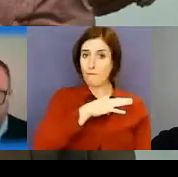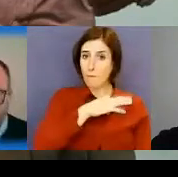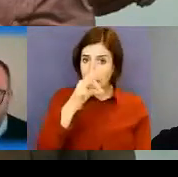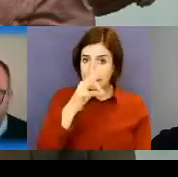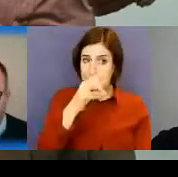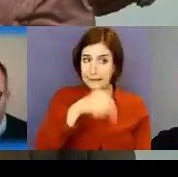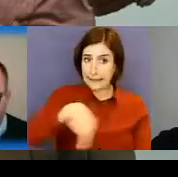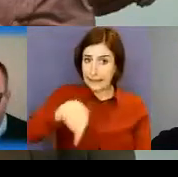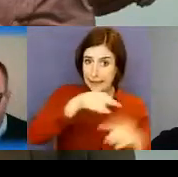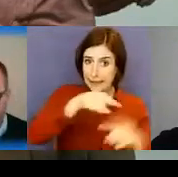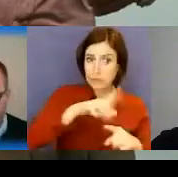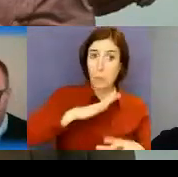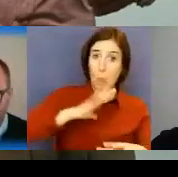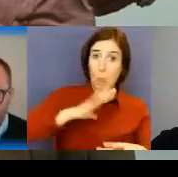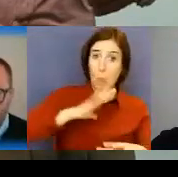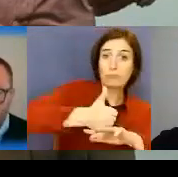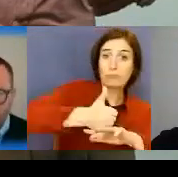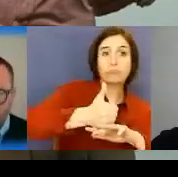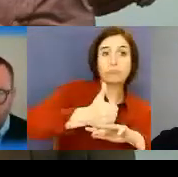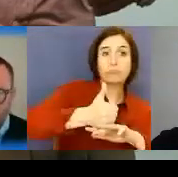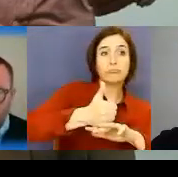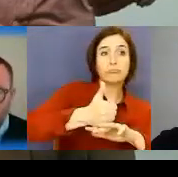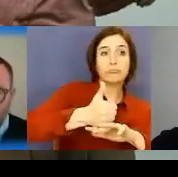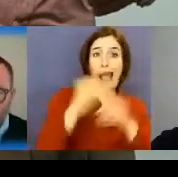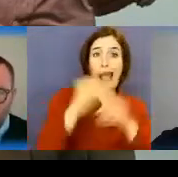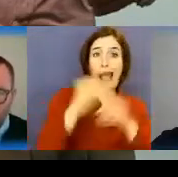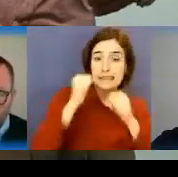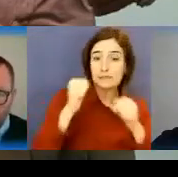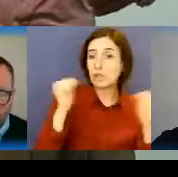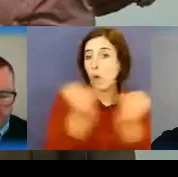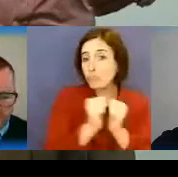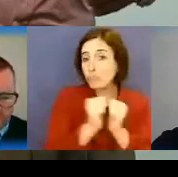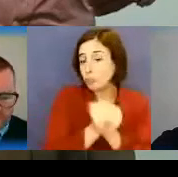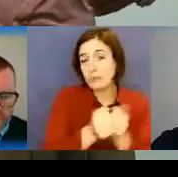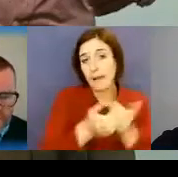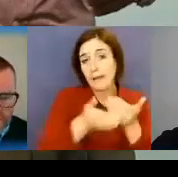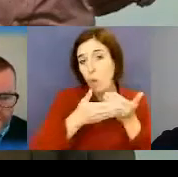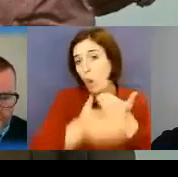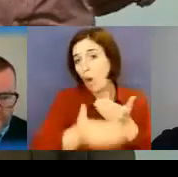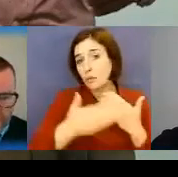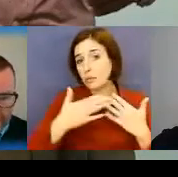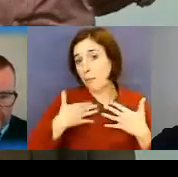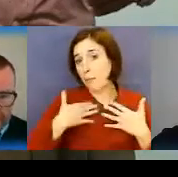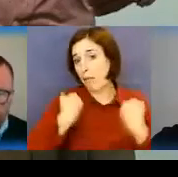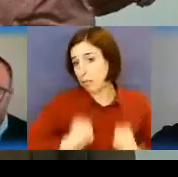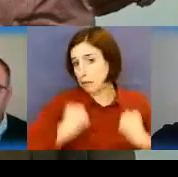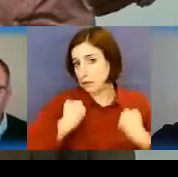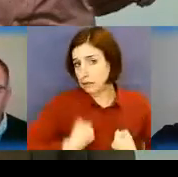for people with long-term health conditions? I suppose that touches on some of the stuff that you were covering, Tom.